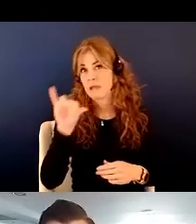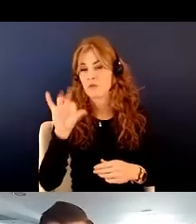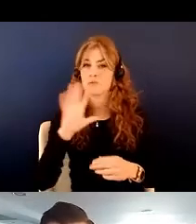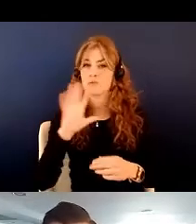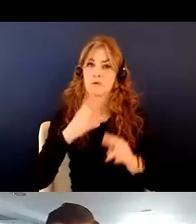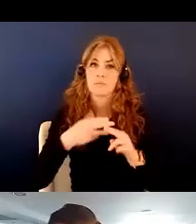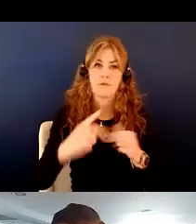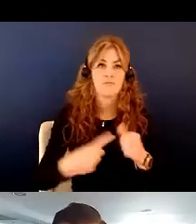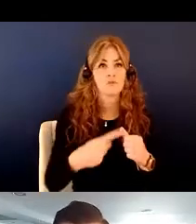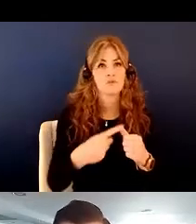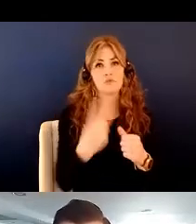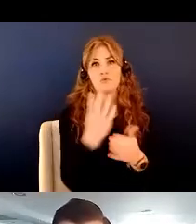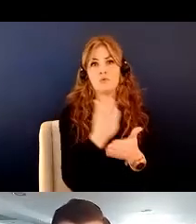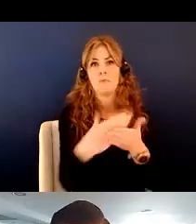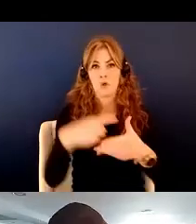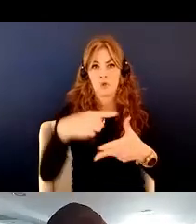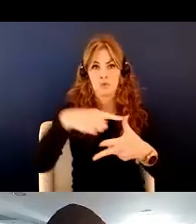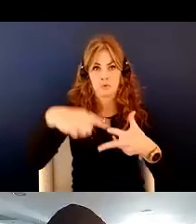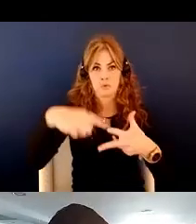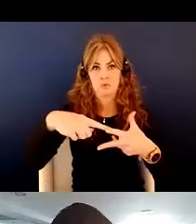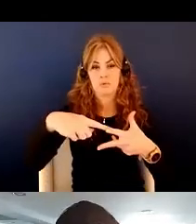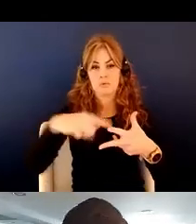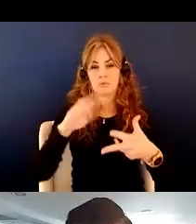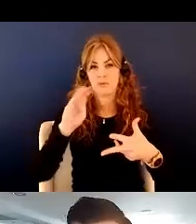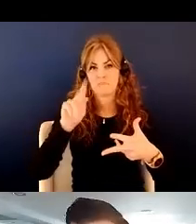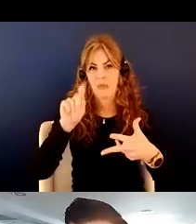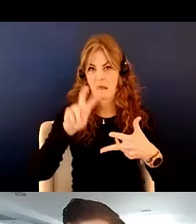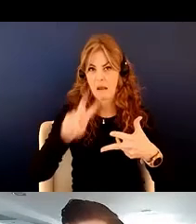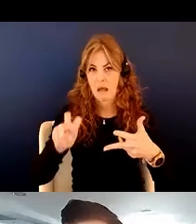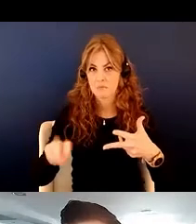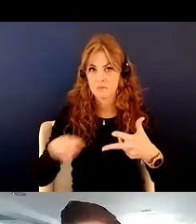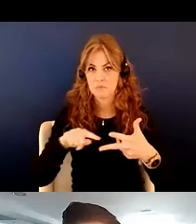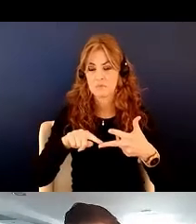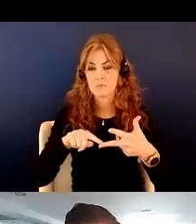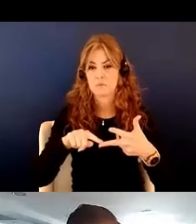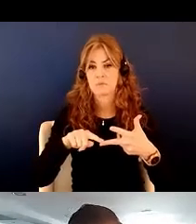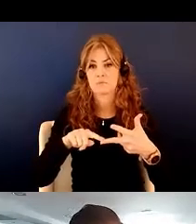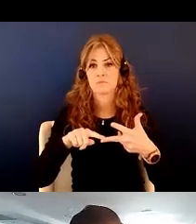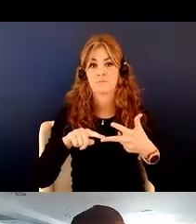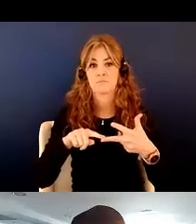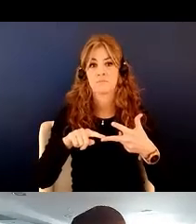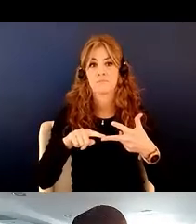first two big phases of meta-analysis. And